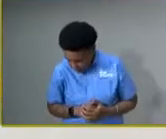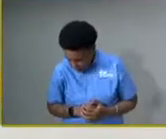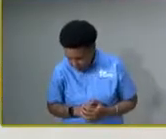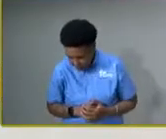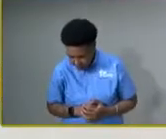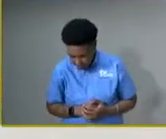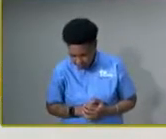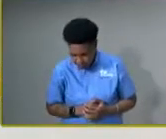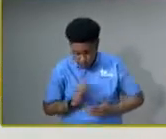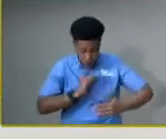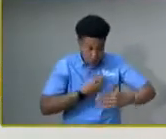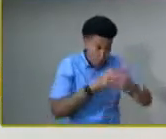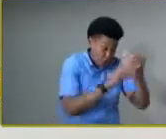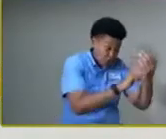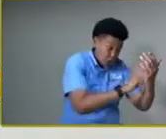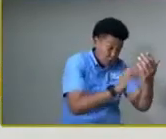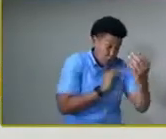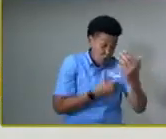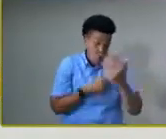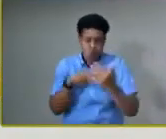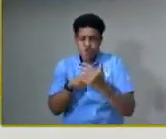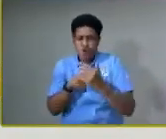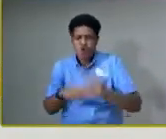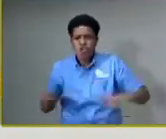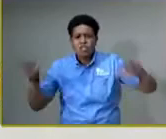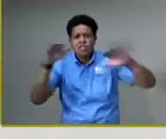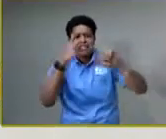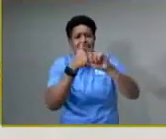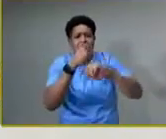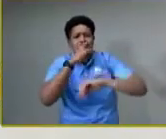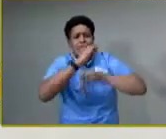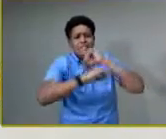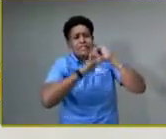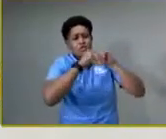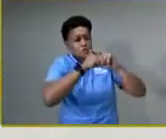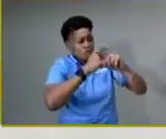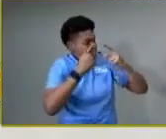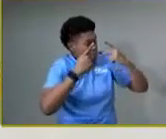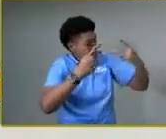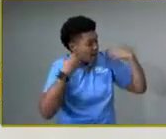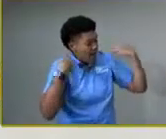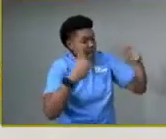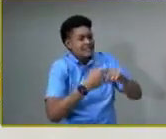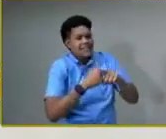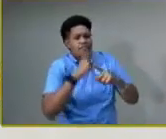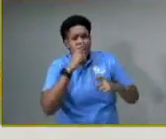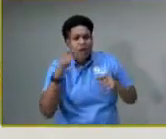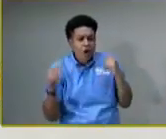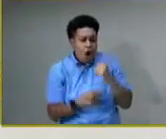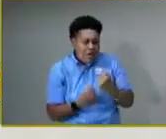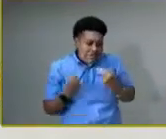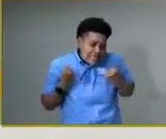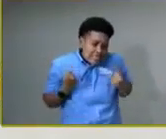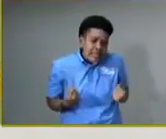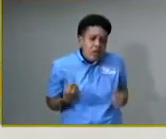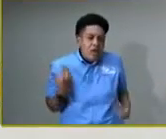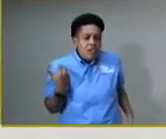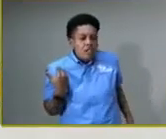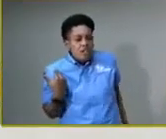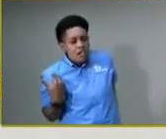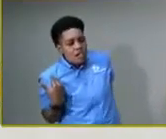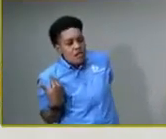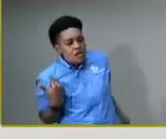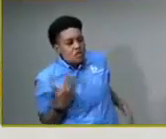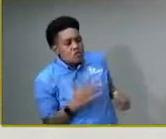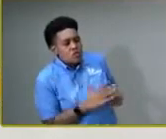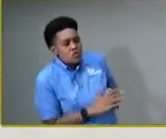our doctors and our nurses, our institutions of public health, are under severe stress. And I